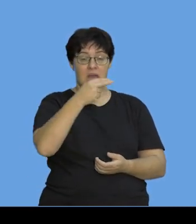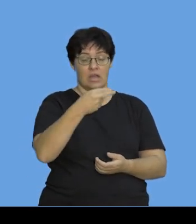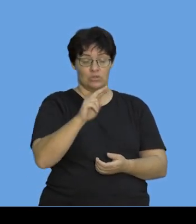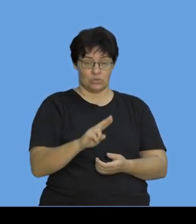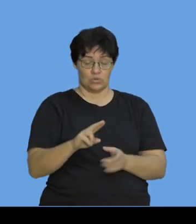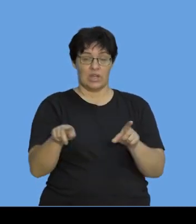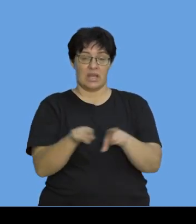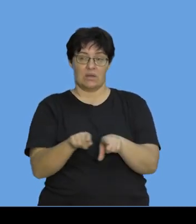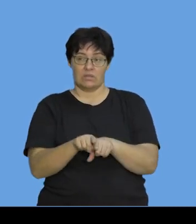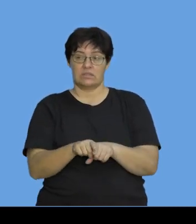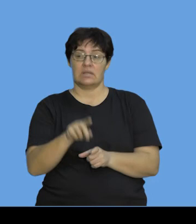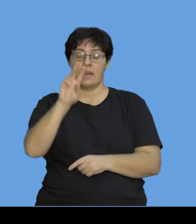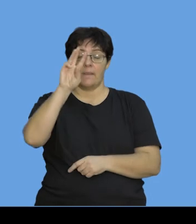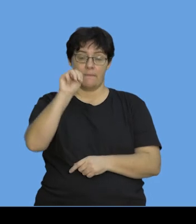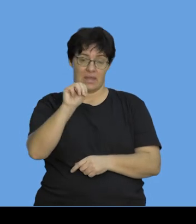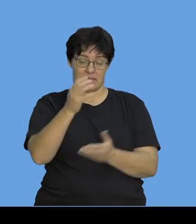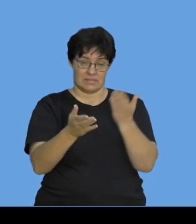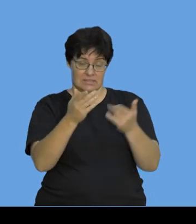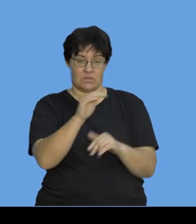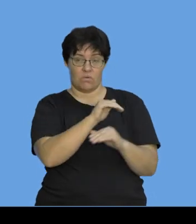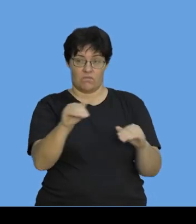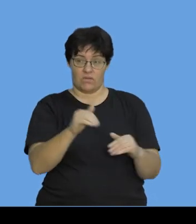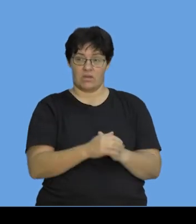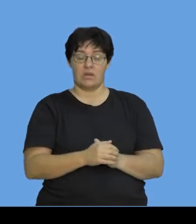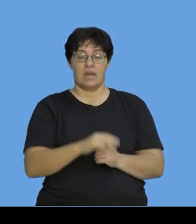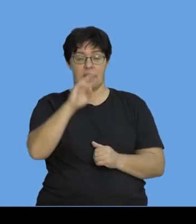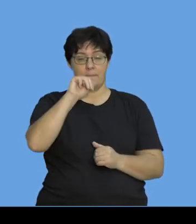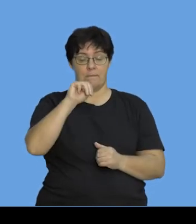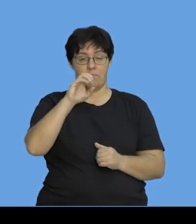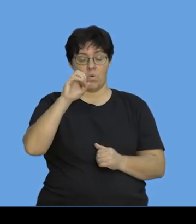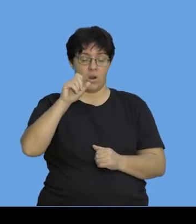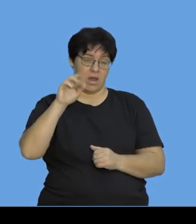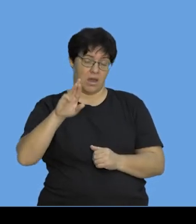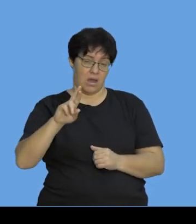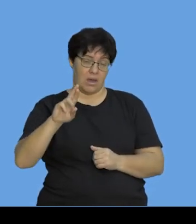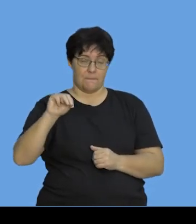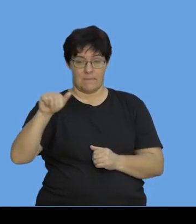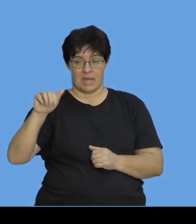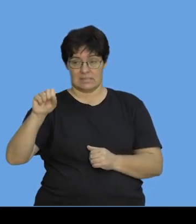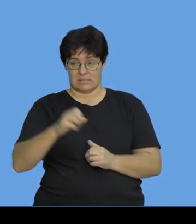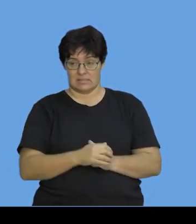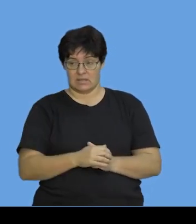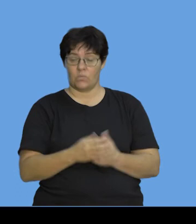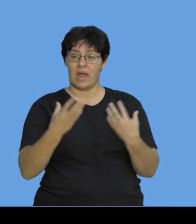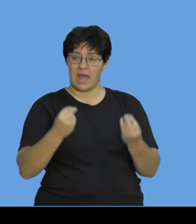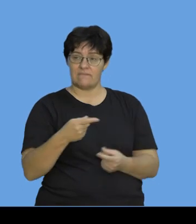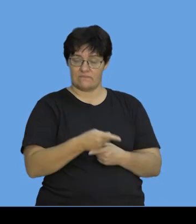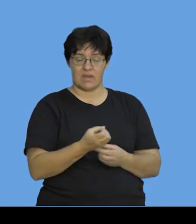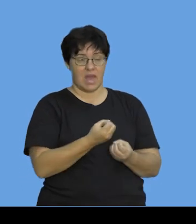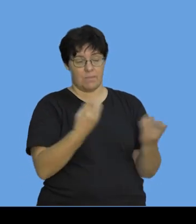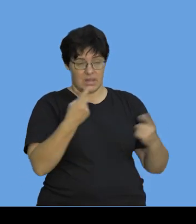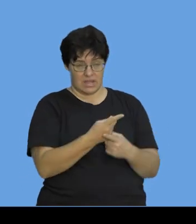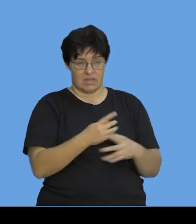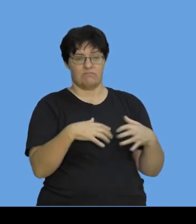of hydrogen over the molar mass of hydrogen. Okay, so now we have the number of moles of hydrogen that will be formed from 125